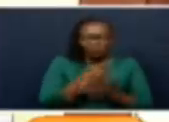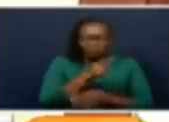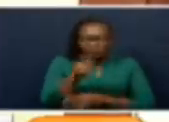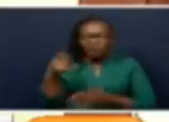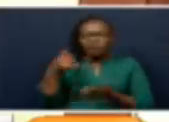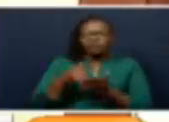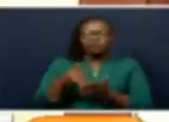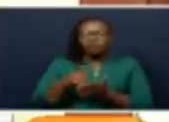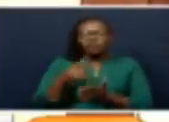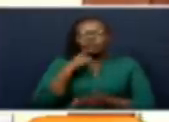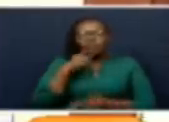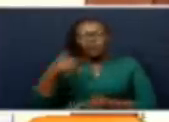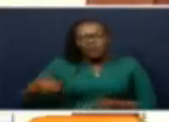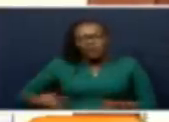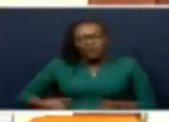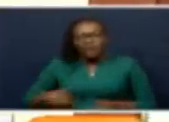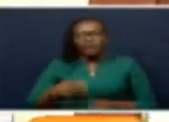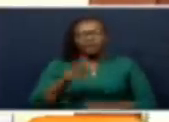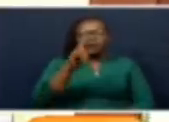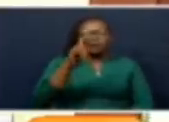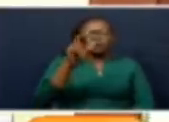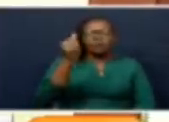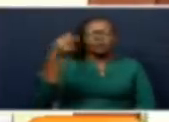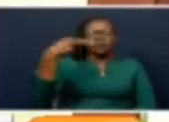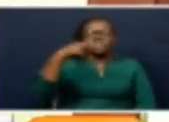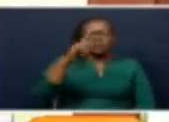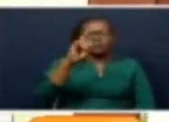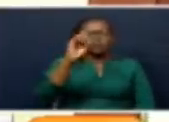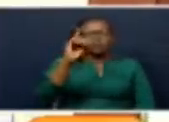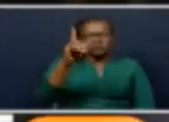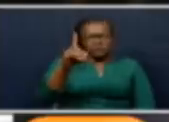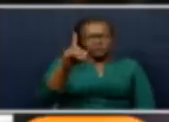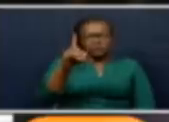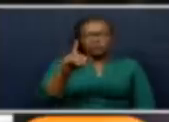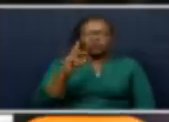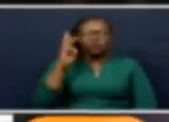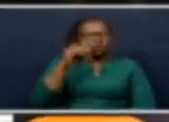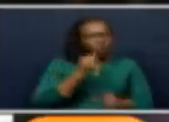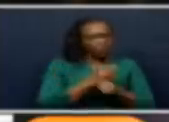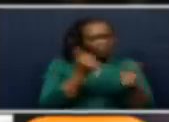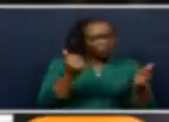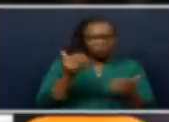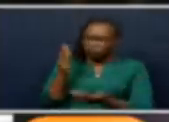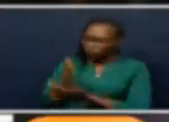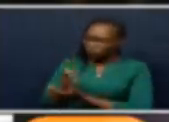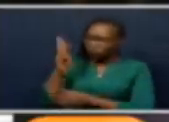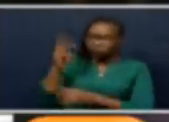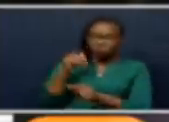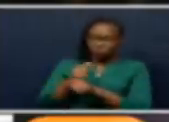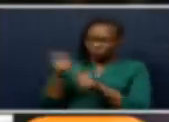man from my own area, Rashid. Yes. Is going to do a good job. Rashid will be okay? Oh, he'll be okay. Huh? Yeah.